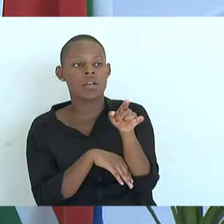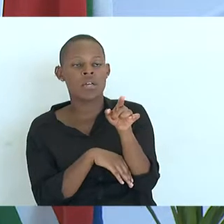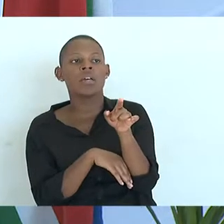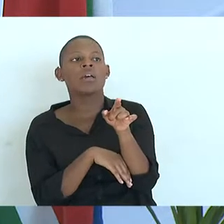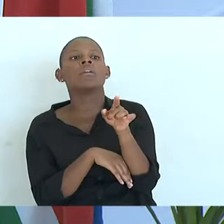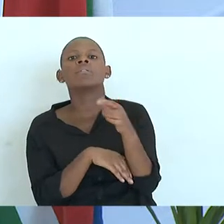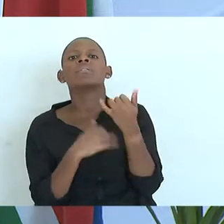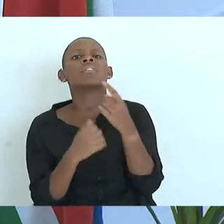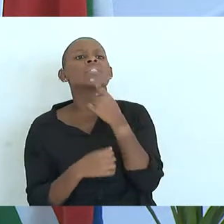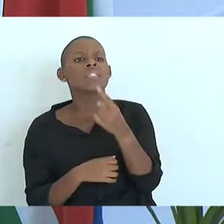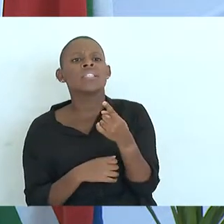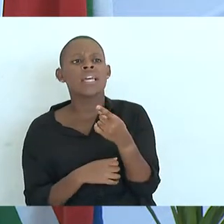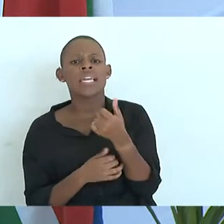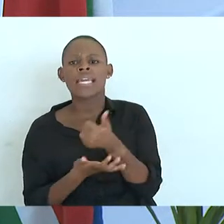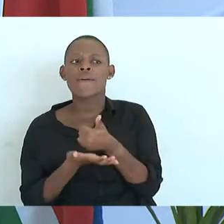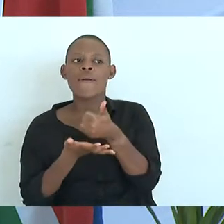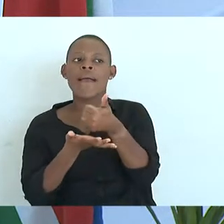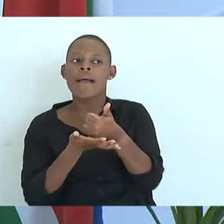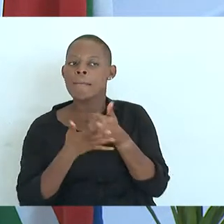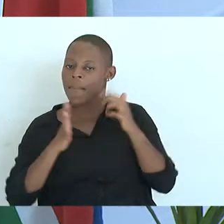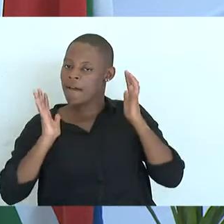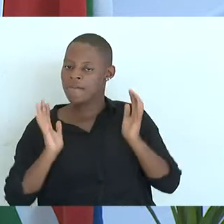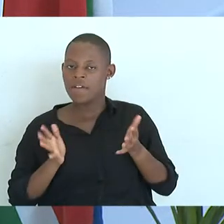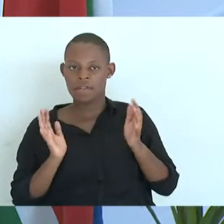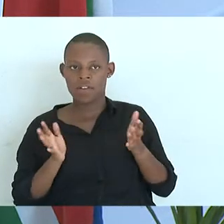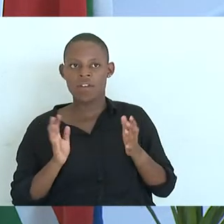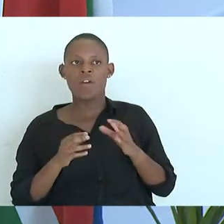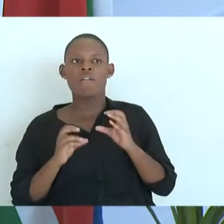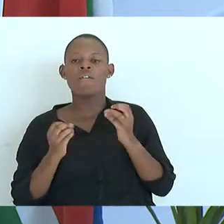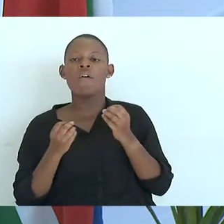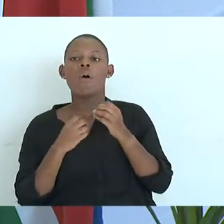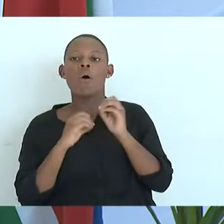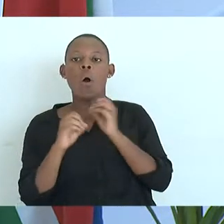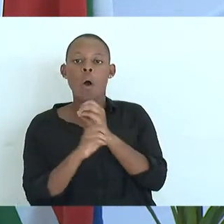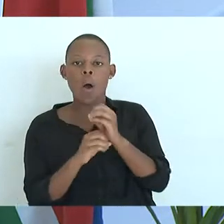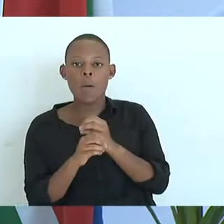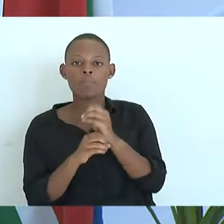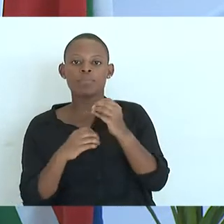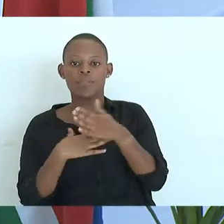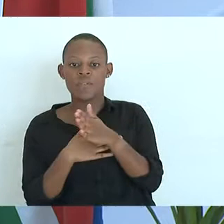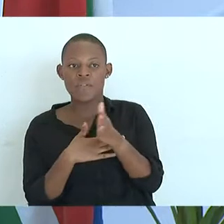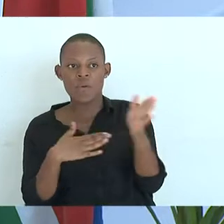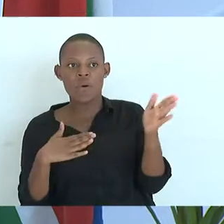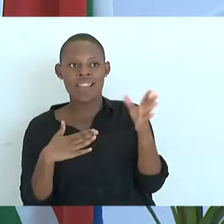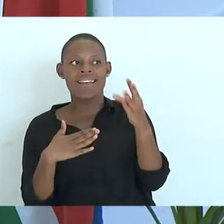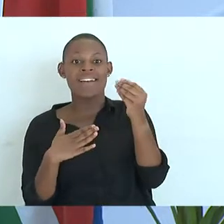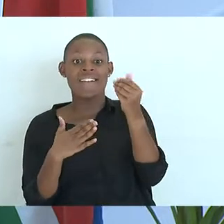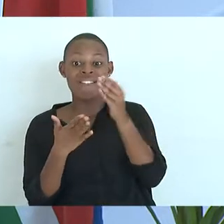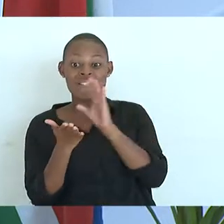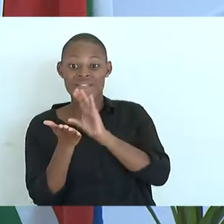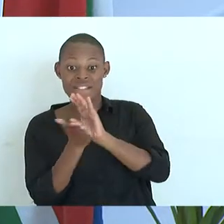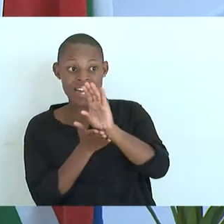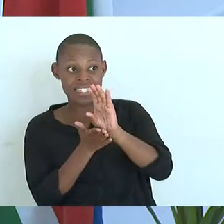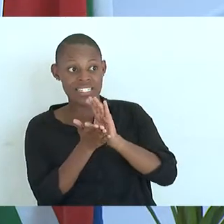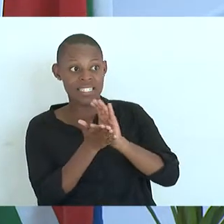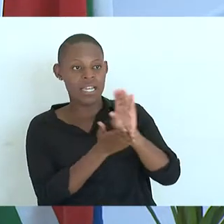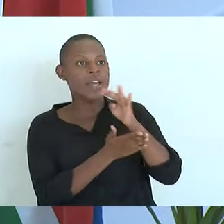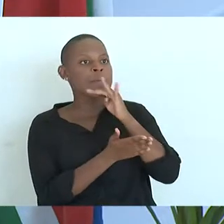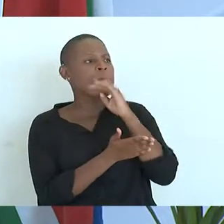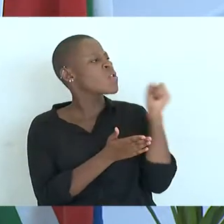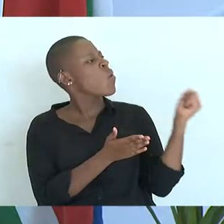Fund. I-fund ekahulumeni waKwaZulu-Natal evuleleke kuwo wonke